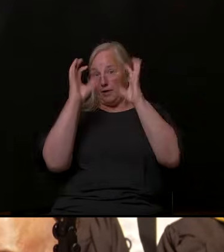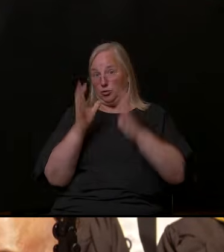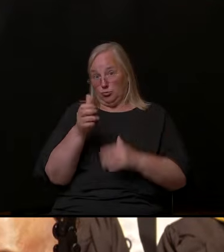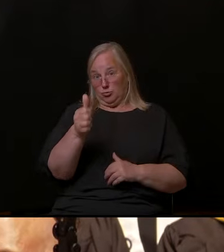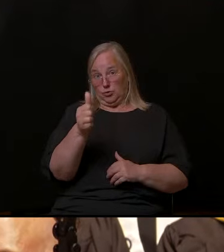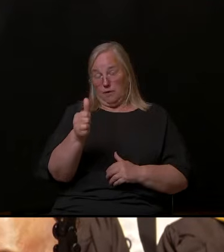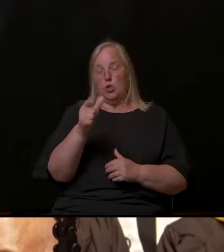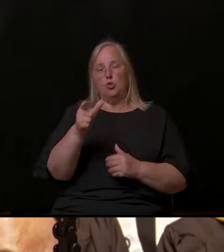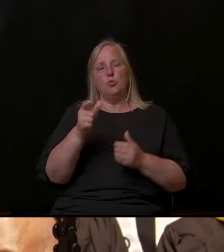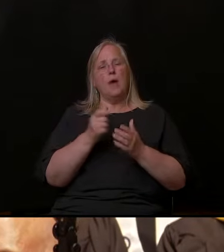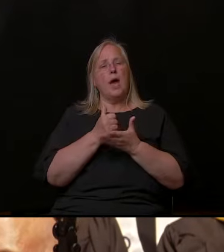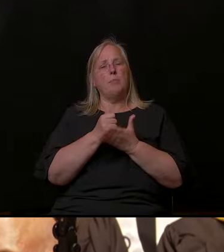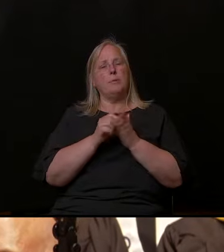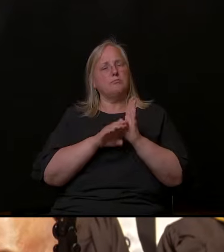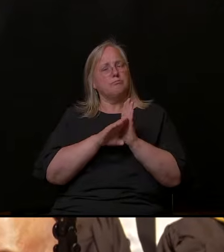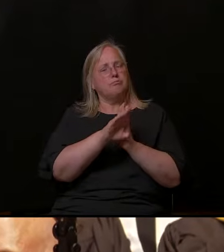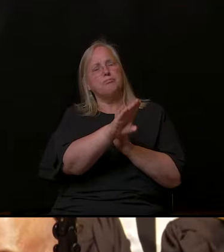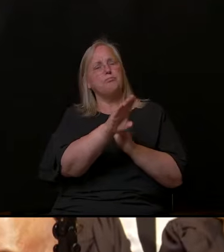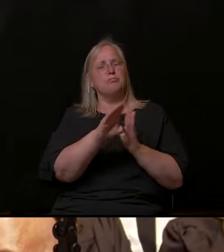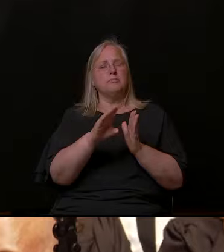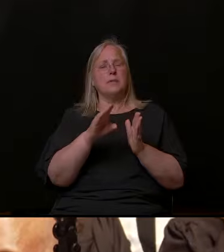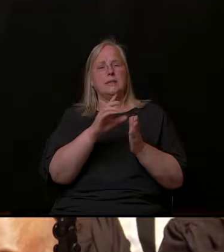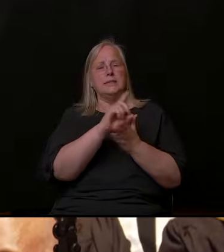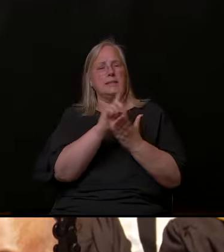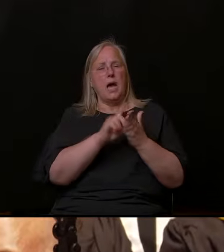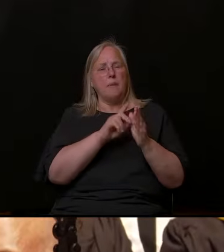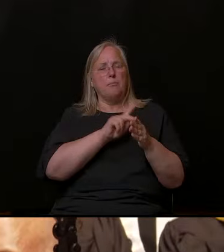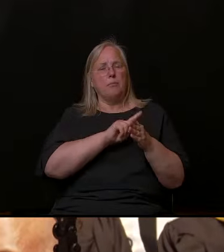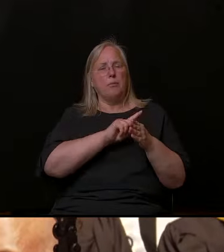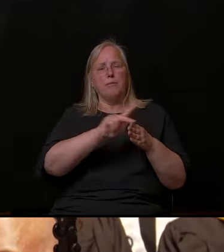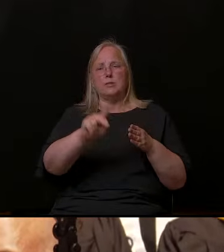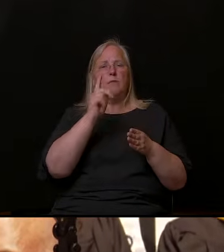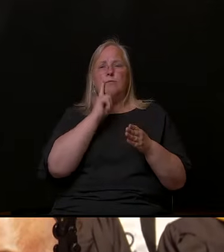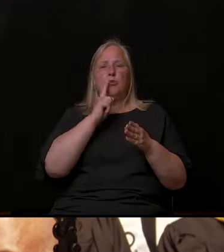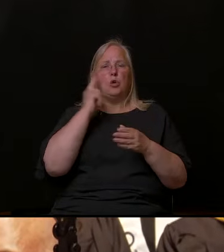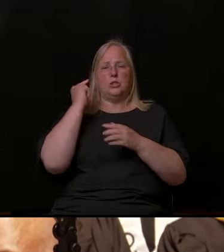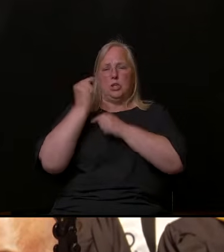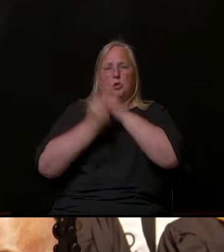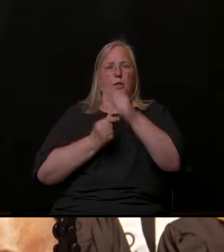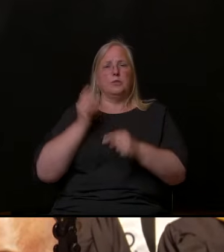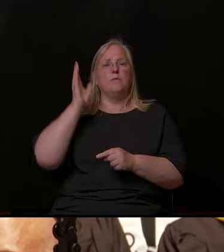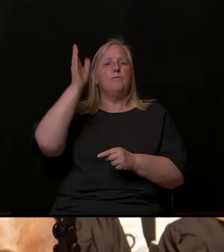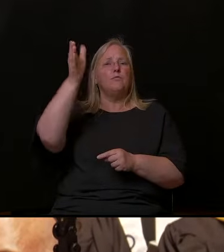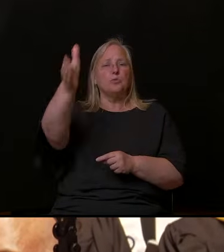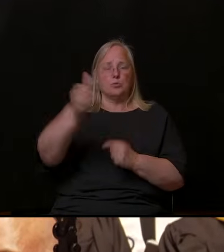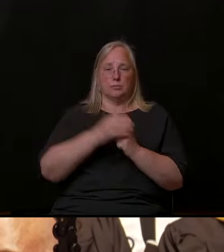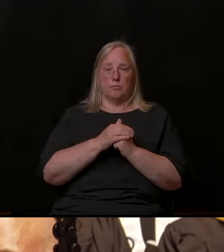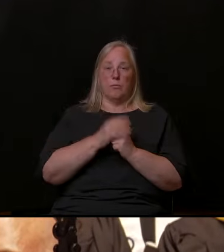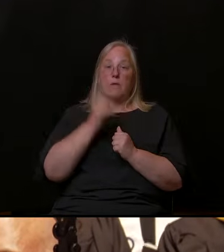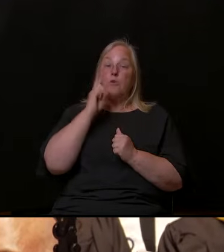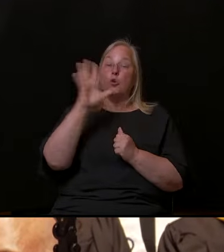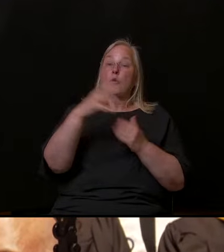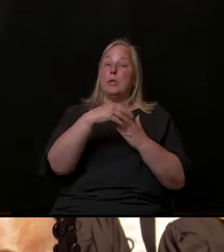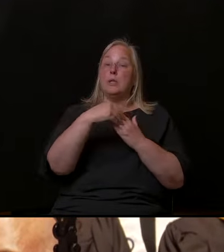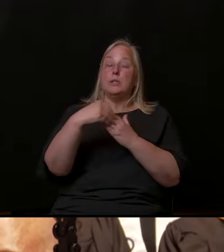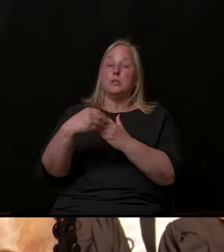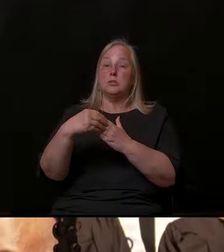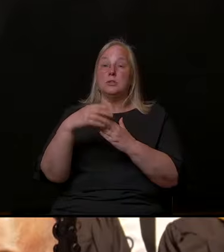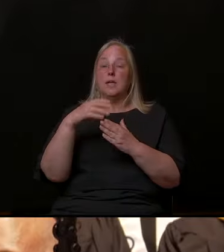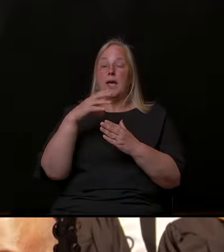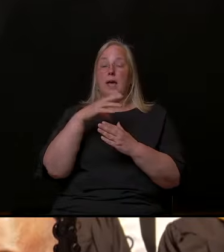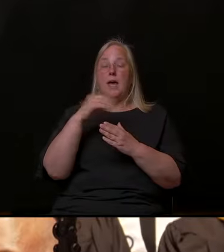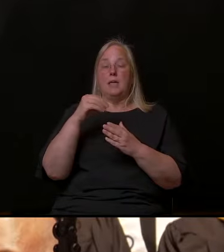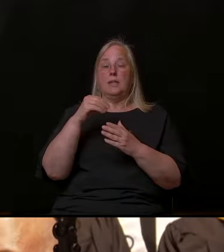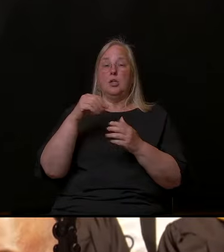shape the design profession for generations to come. For your leadership in socially